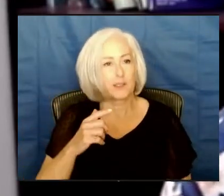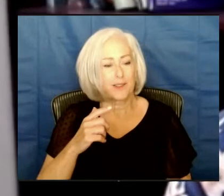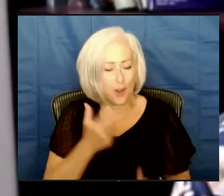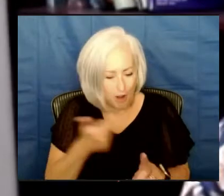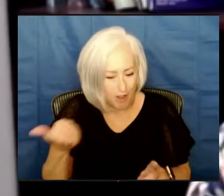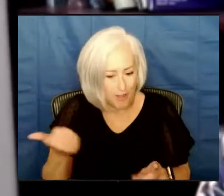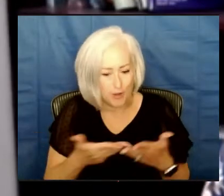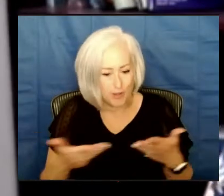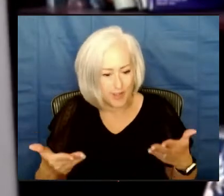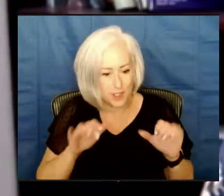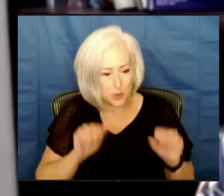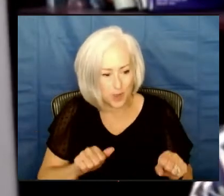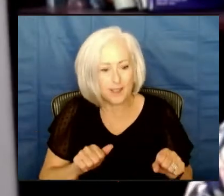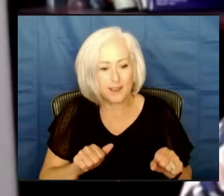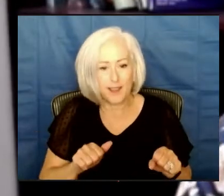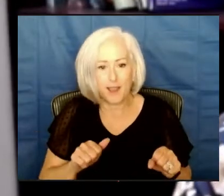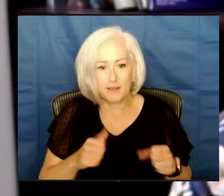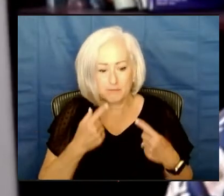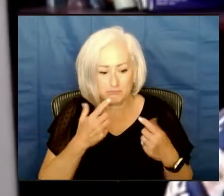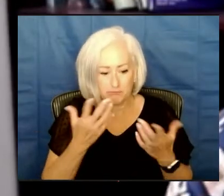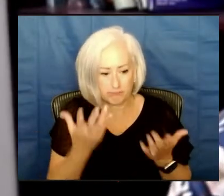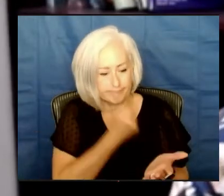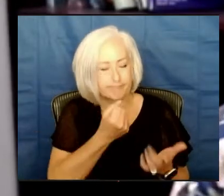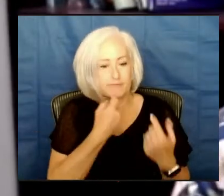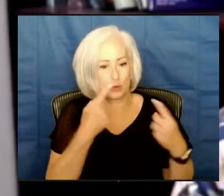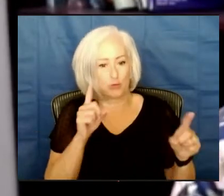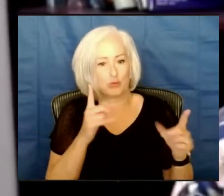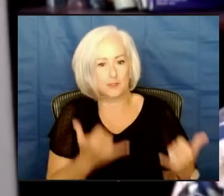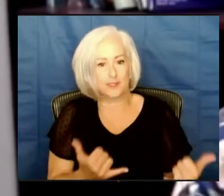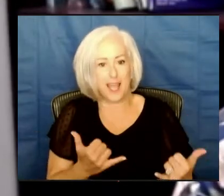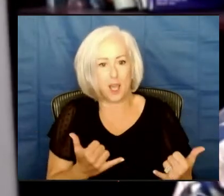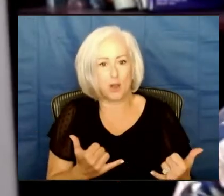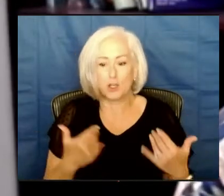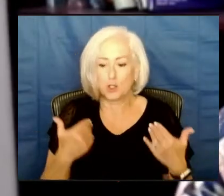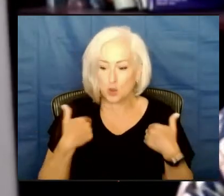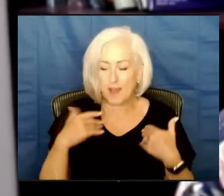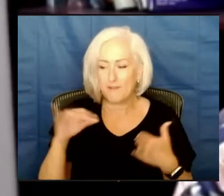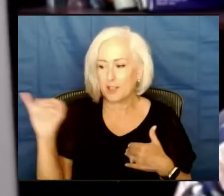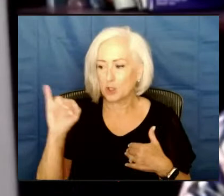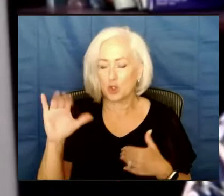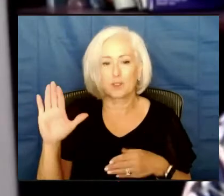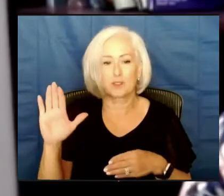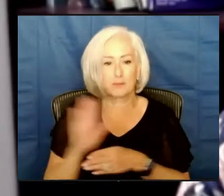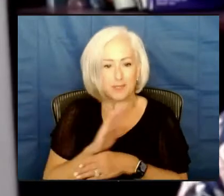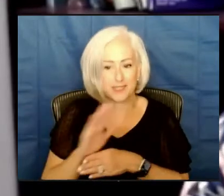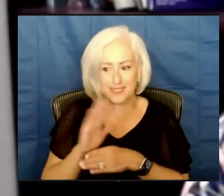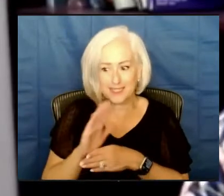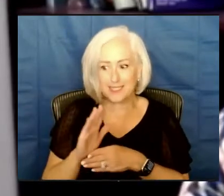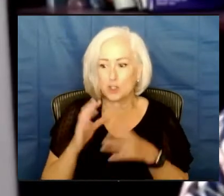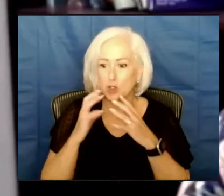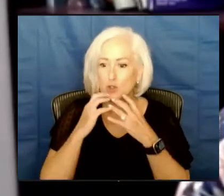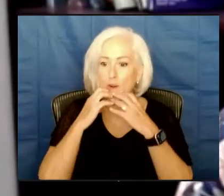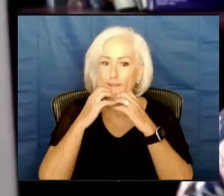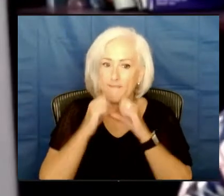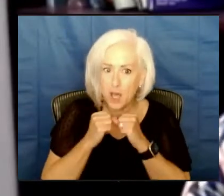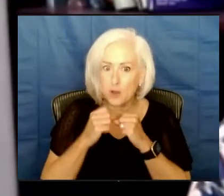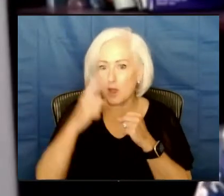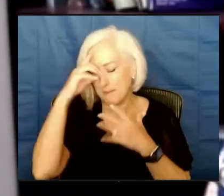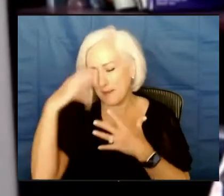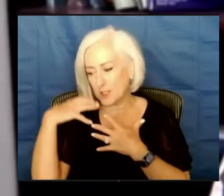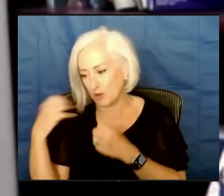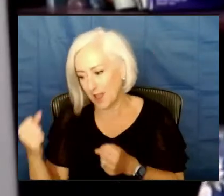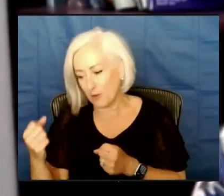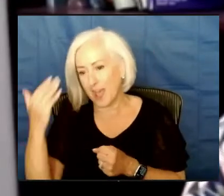get after to get insurance companies to value mental health and see the connection between mental health and physical health,